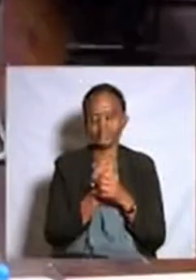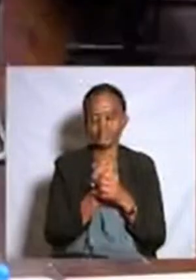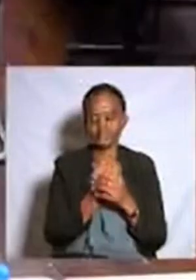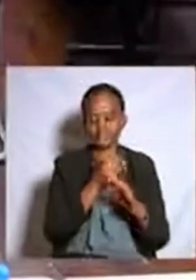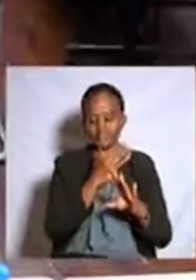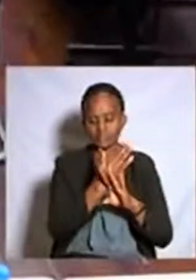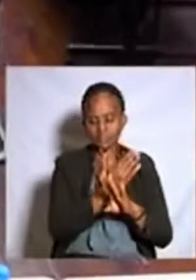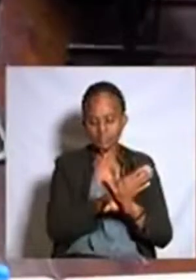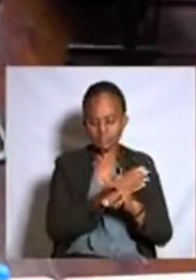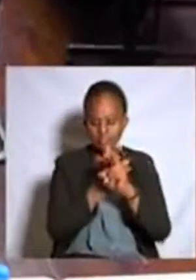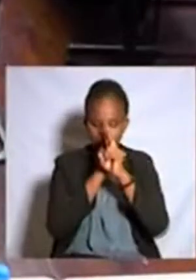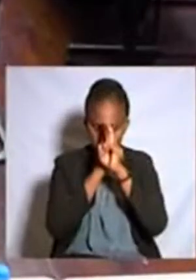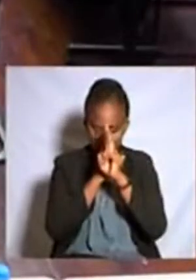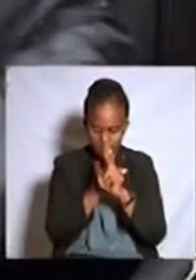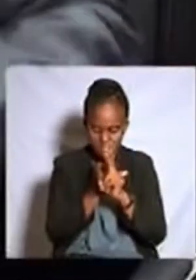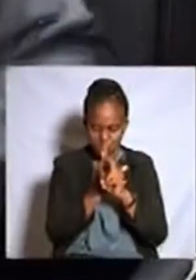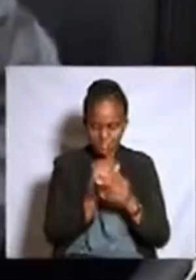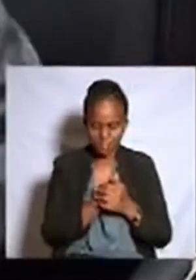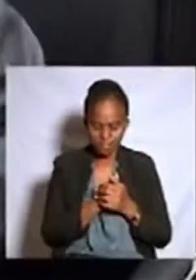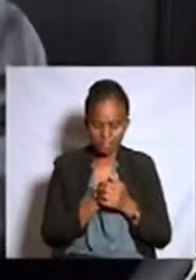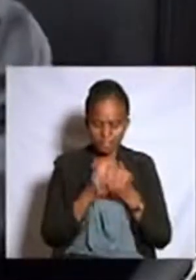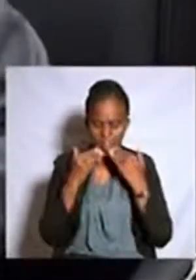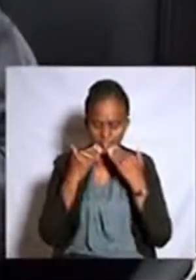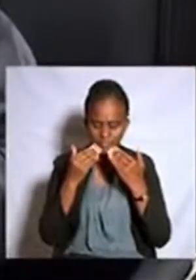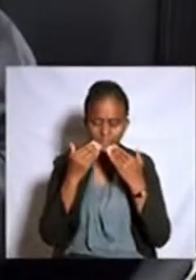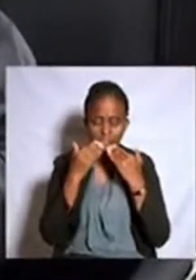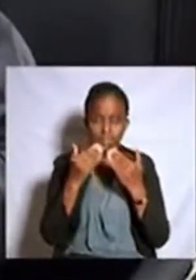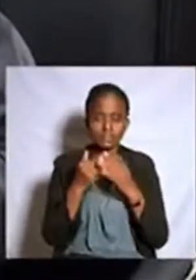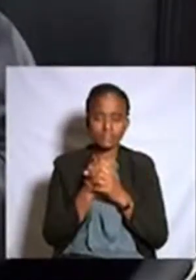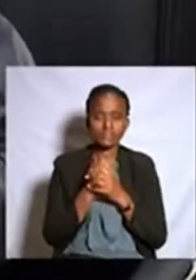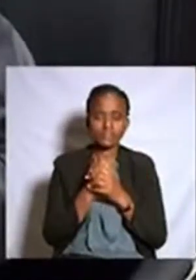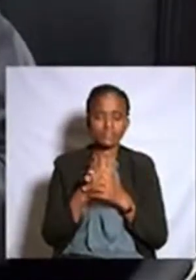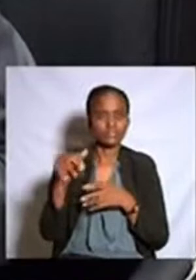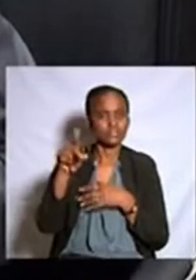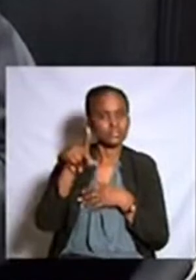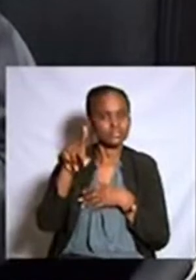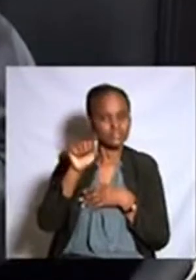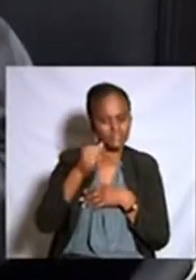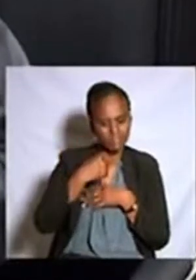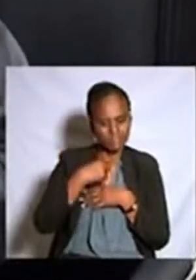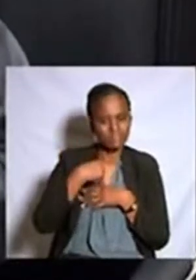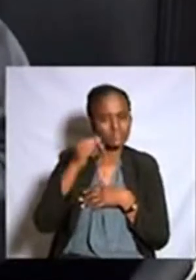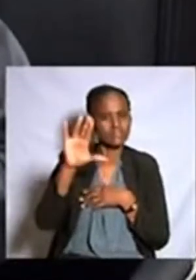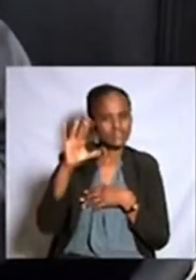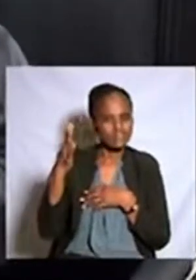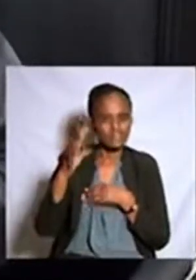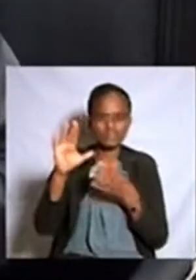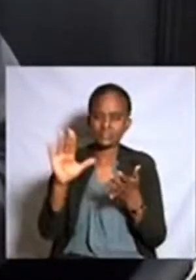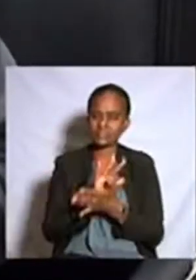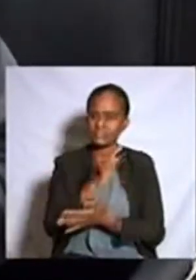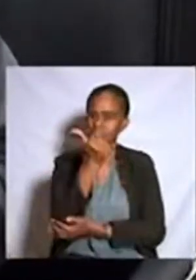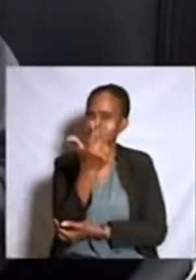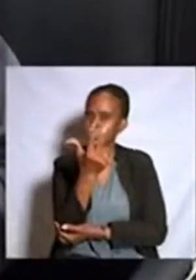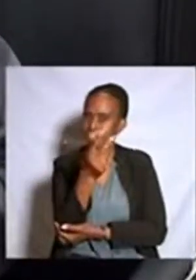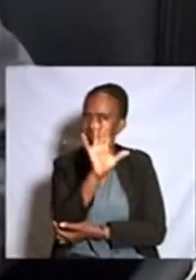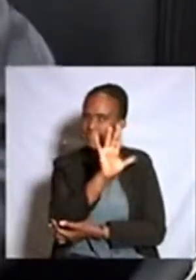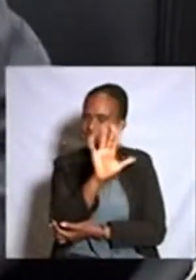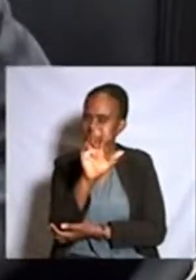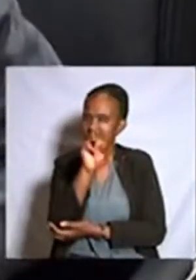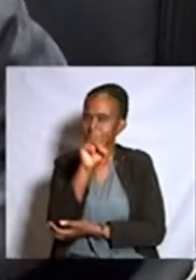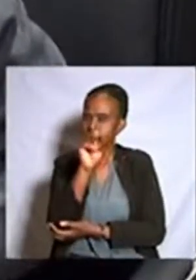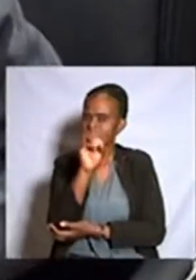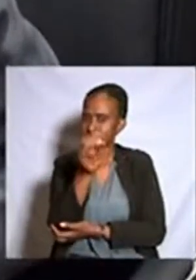Before Honorable Kantongo comes in. Okay. Thank you. PS, I want to take you back to page 13 of your